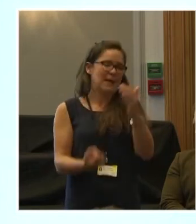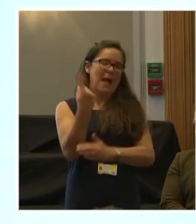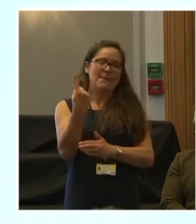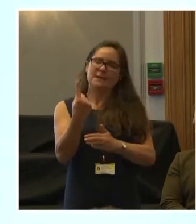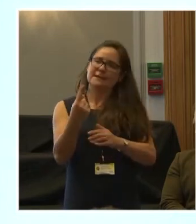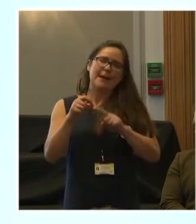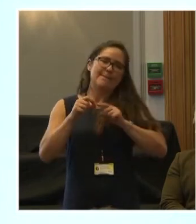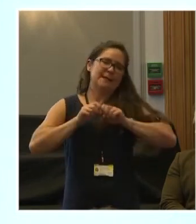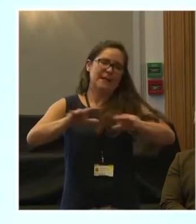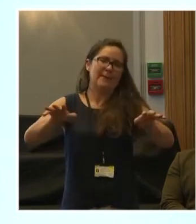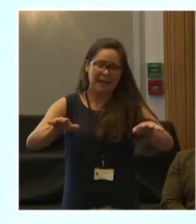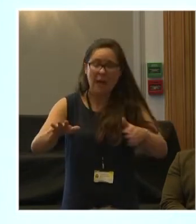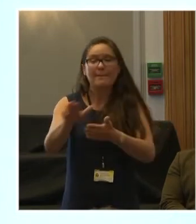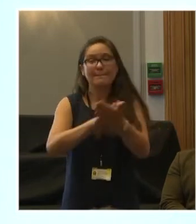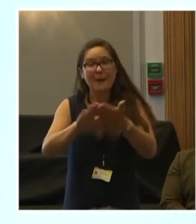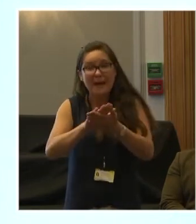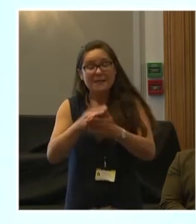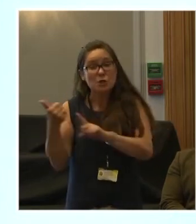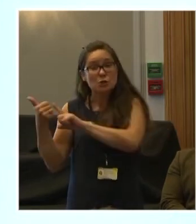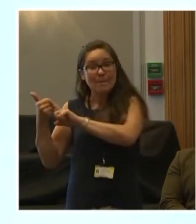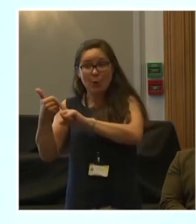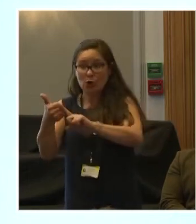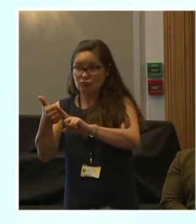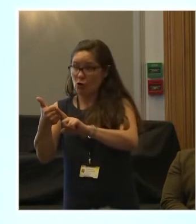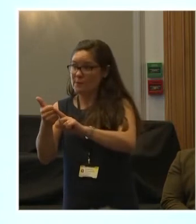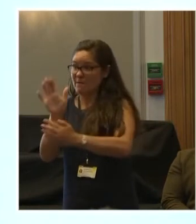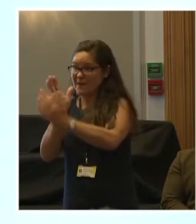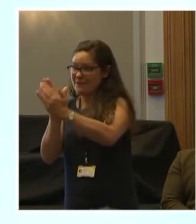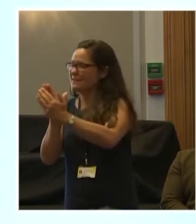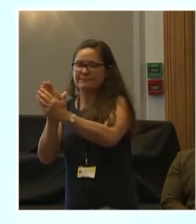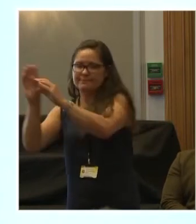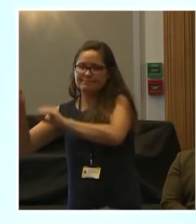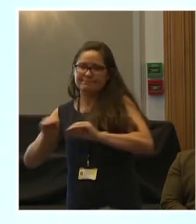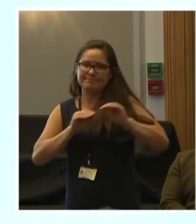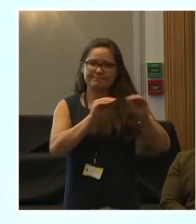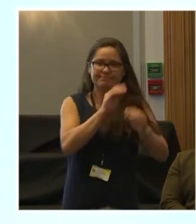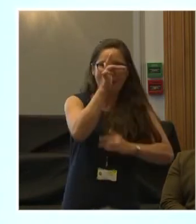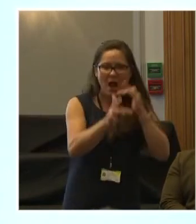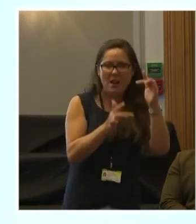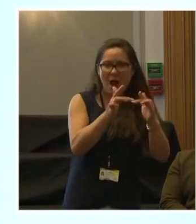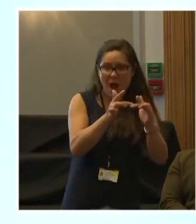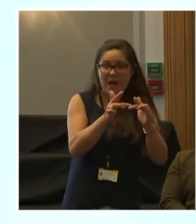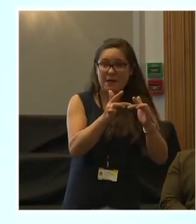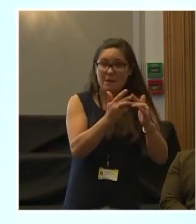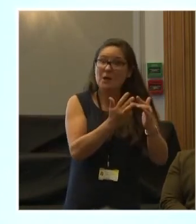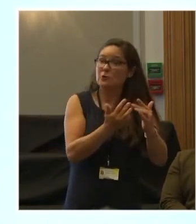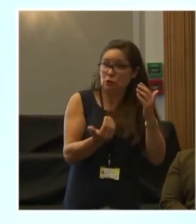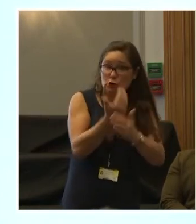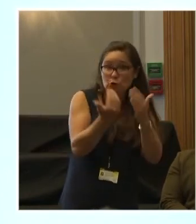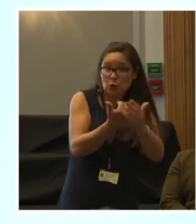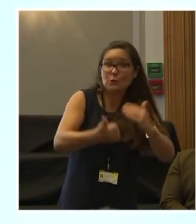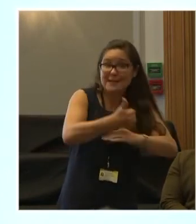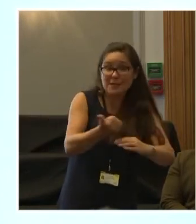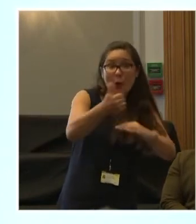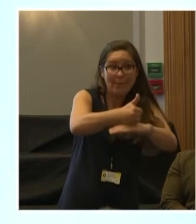did is we moved our local peer support group meetings online during the pandemic, and we're setting up new ones all the time. So if you are